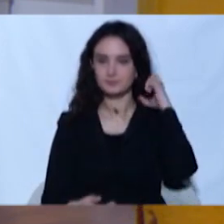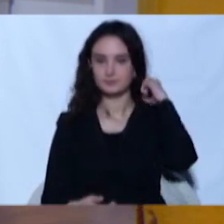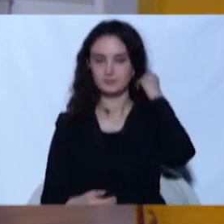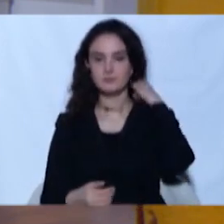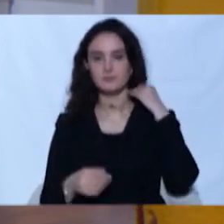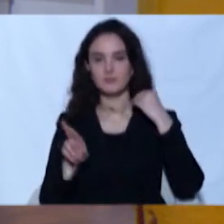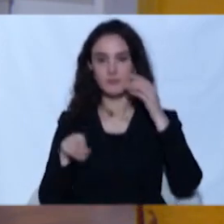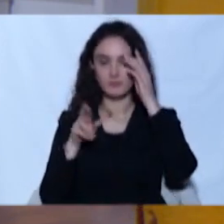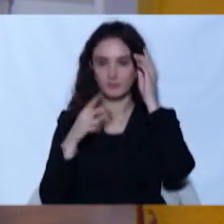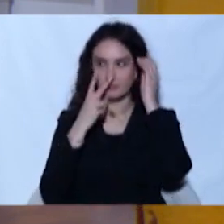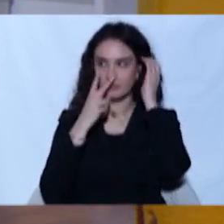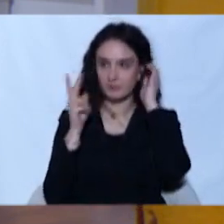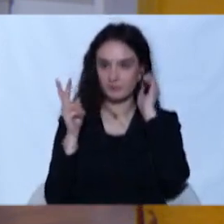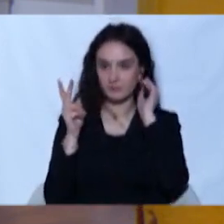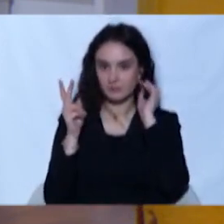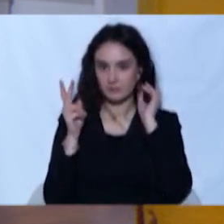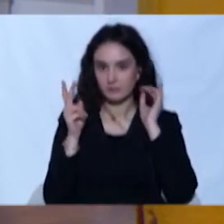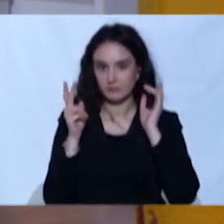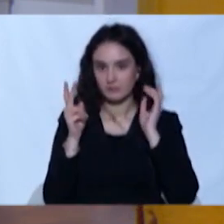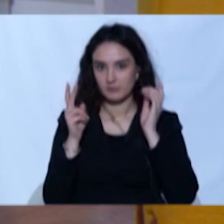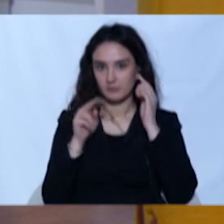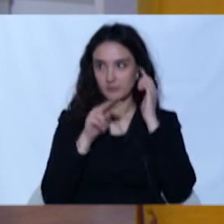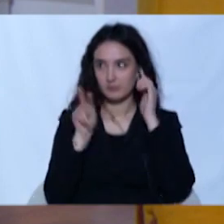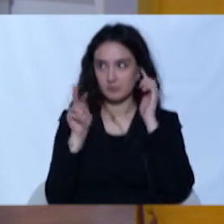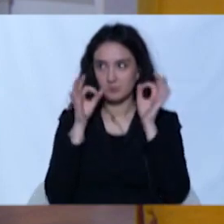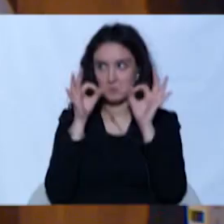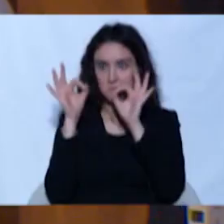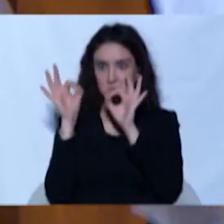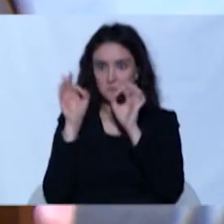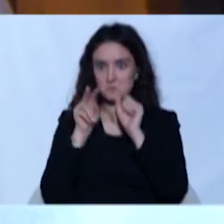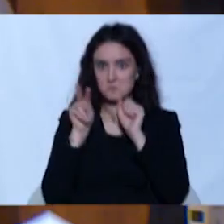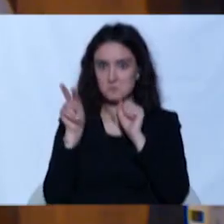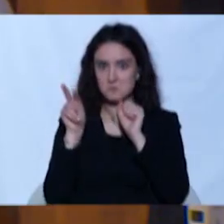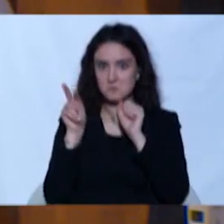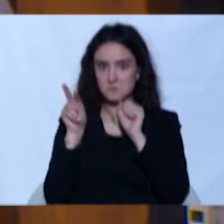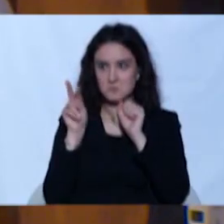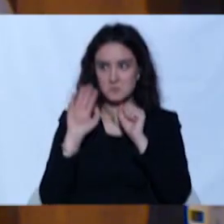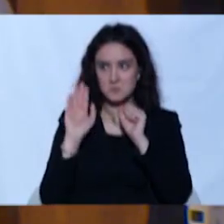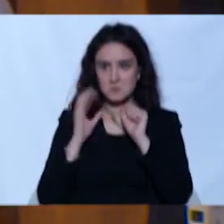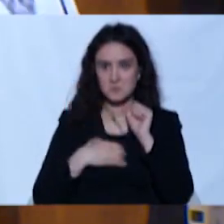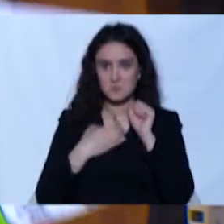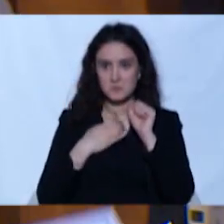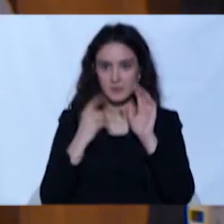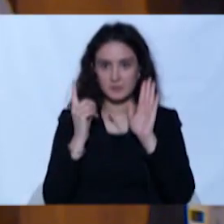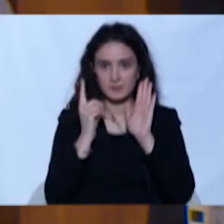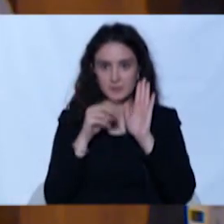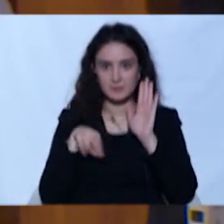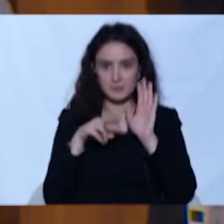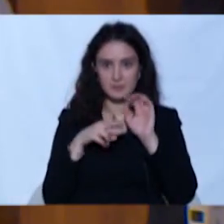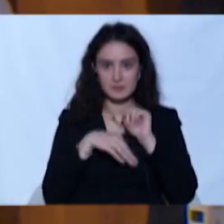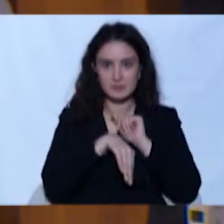Snake took one look at the gruffalo. "Goodbye, little mouse," he